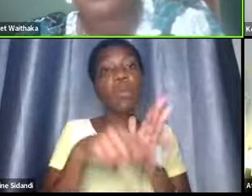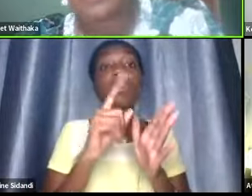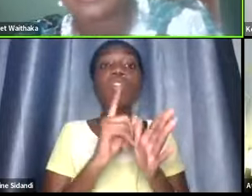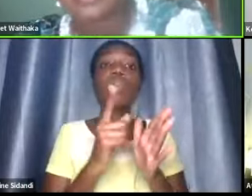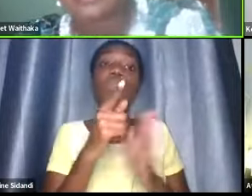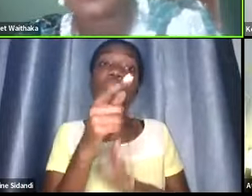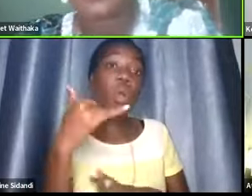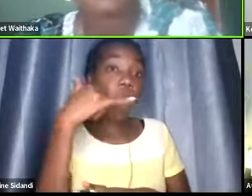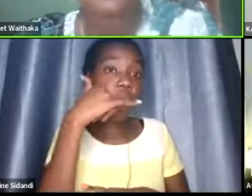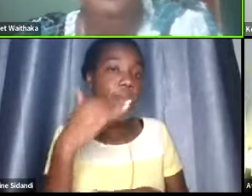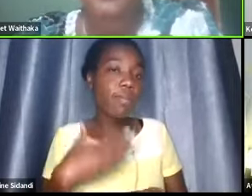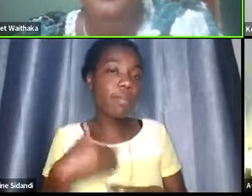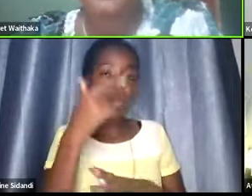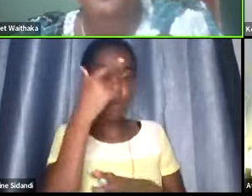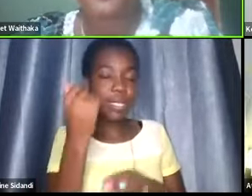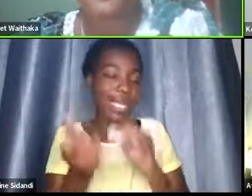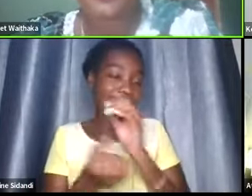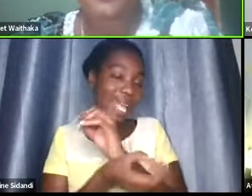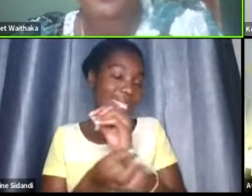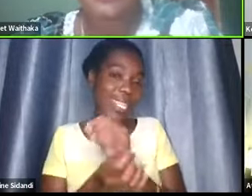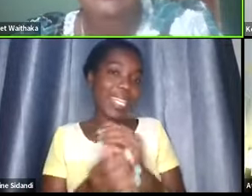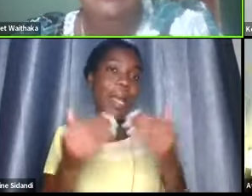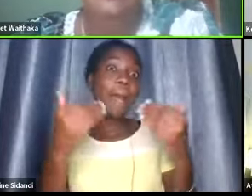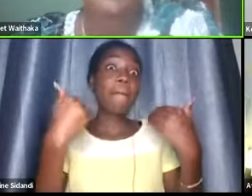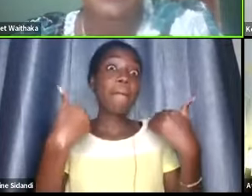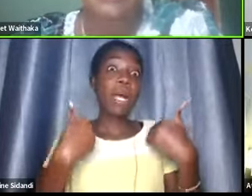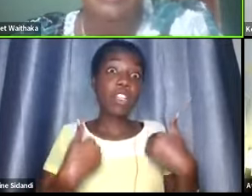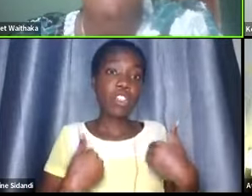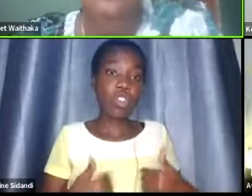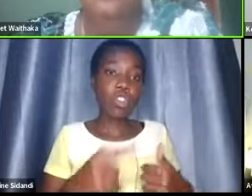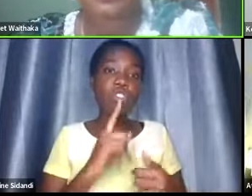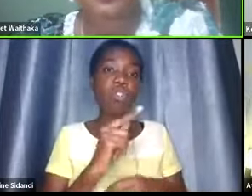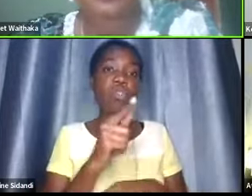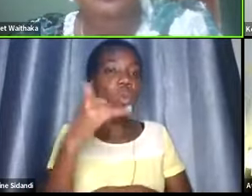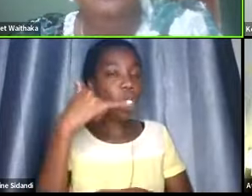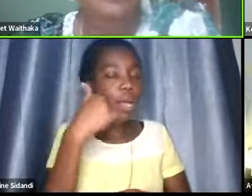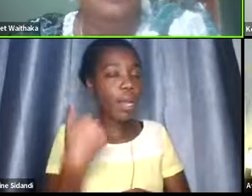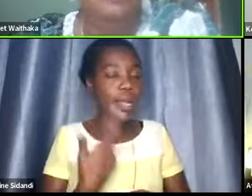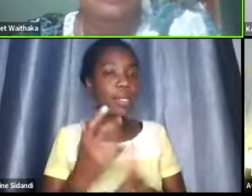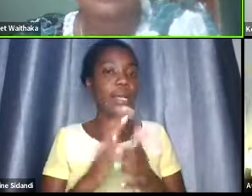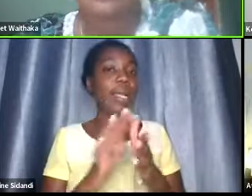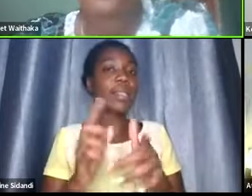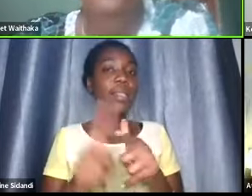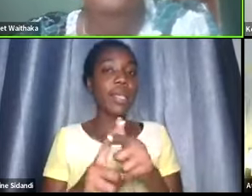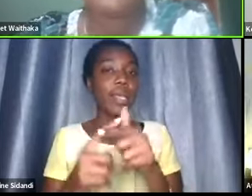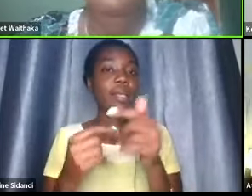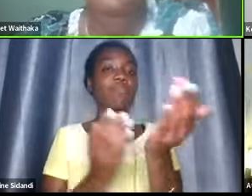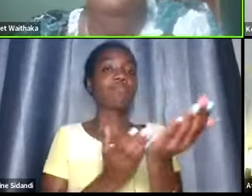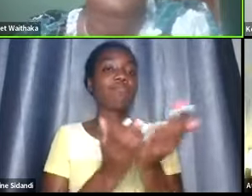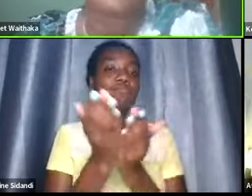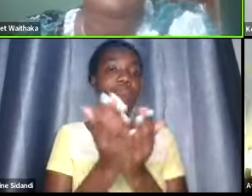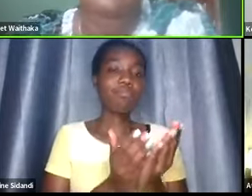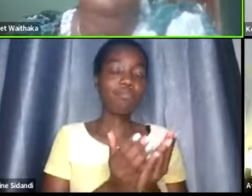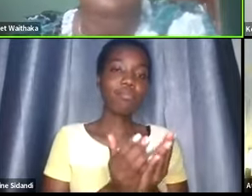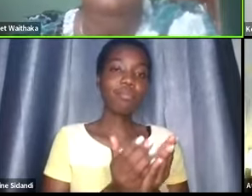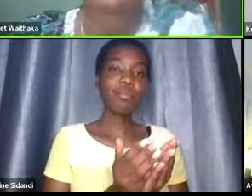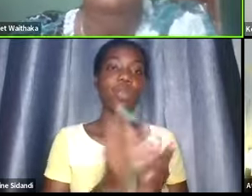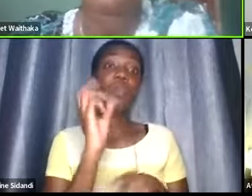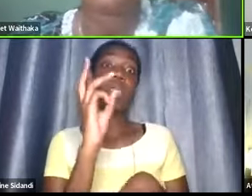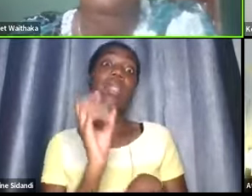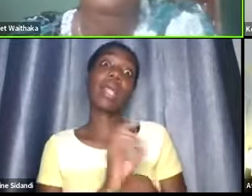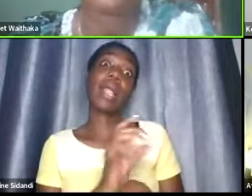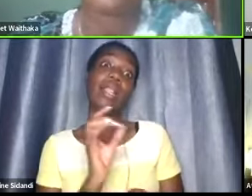because counseling is quite personal. So you can call us and then we can have a session. If it's in whichever school there is in, it's